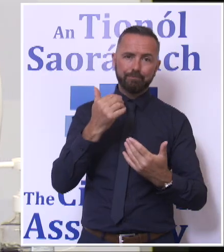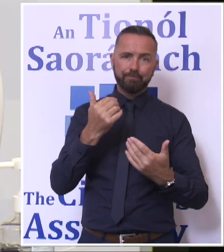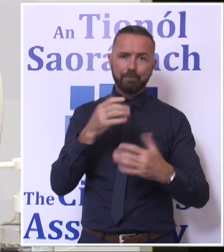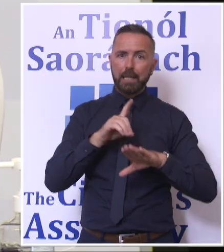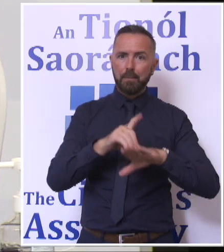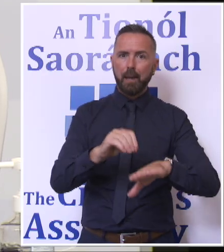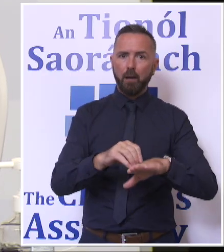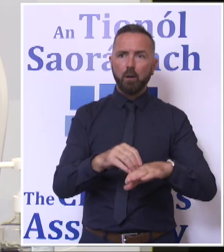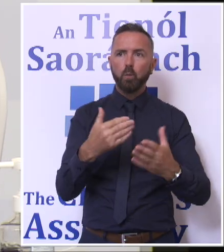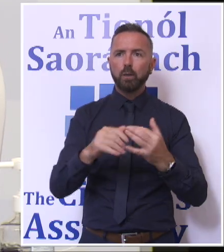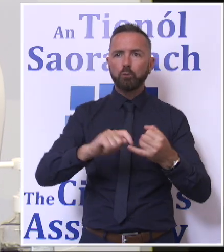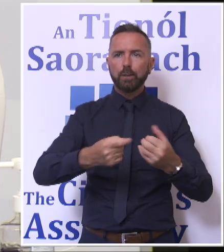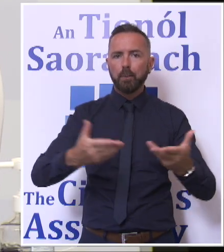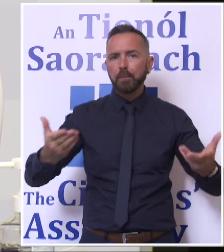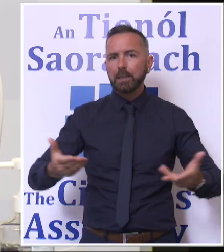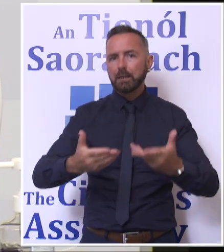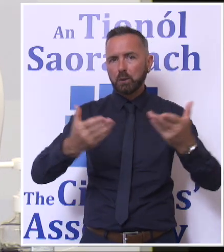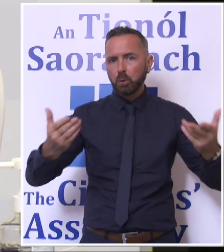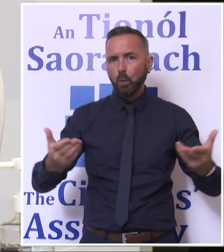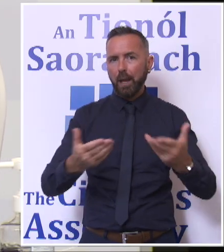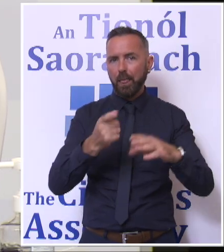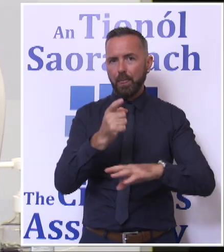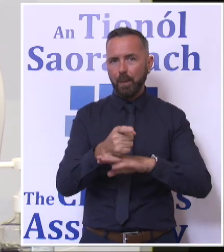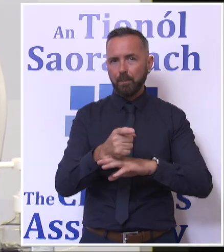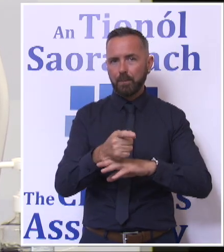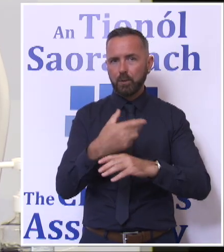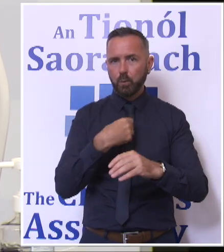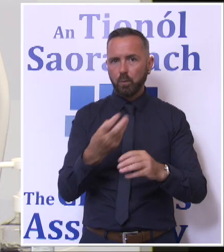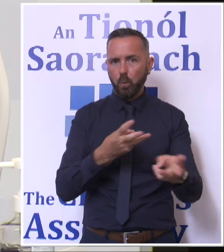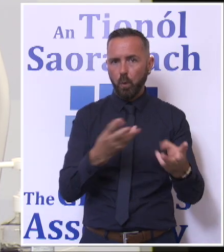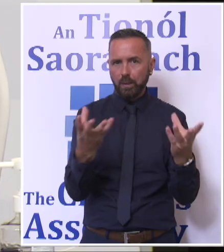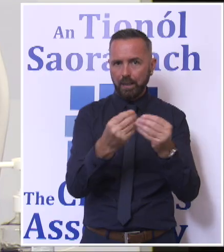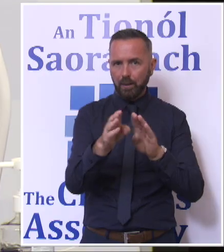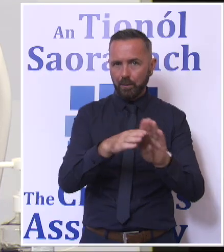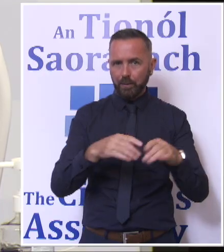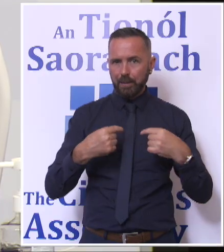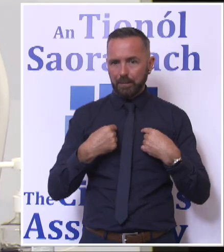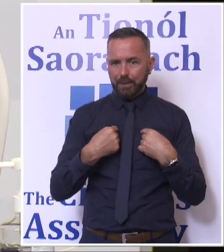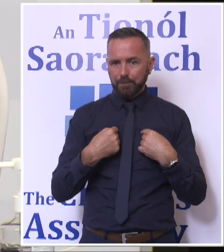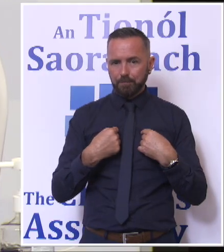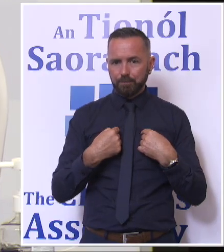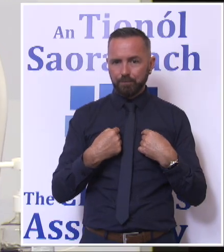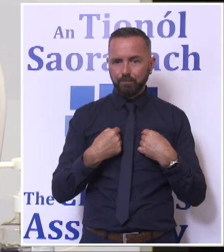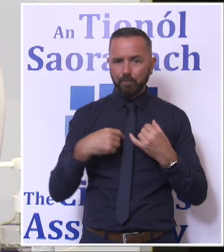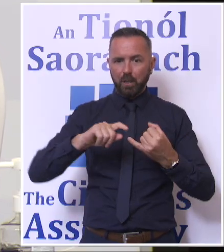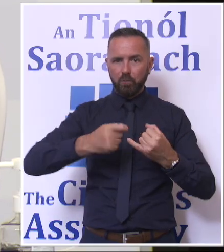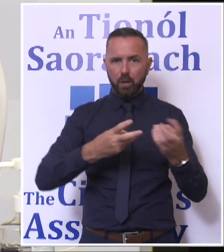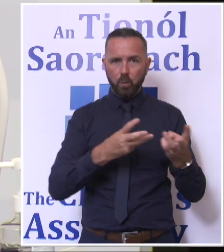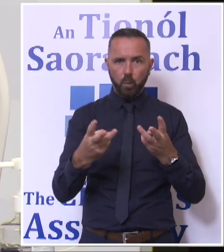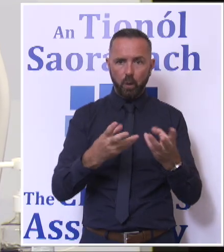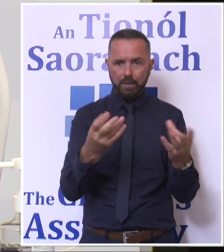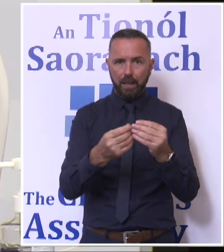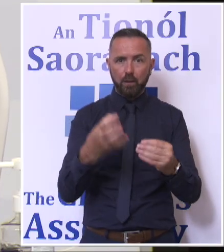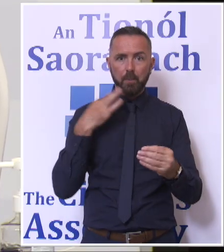of persuasion, personality and good intent to collaborate so as to holistically and collectively